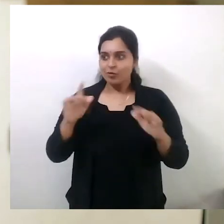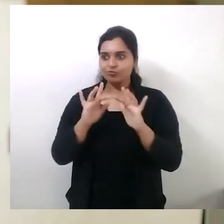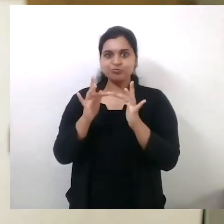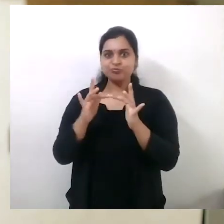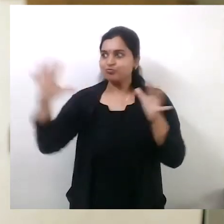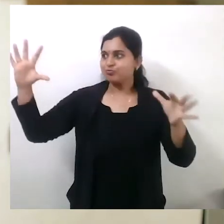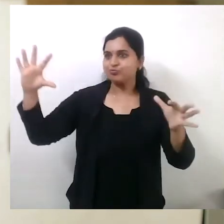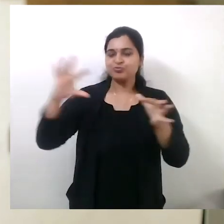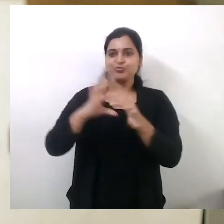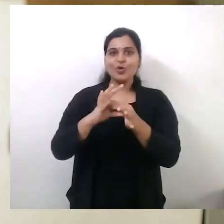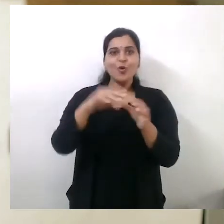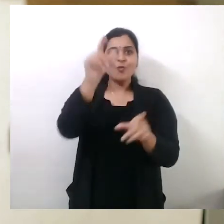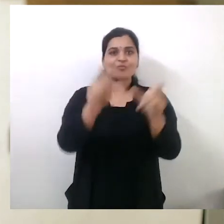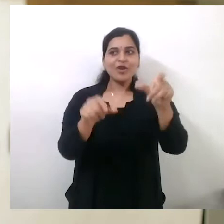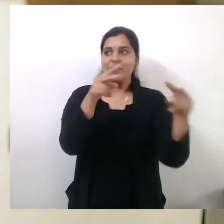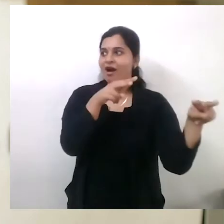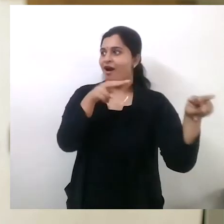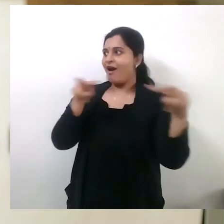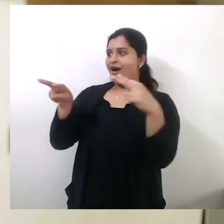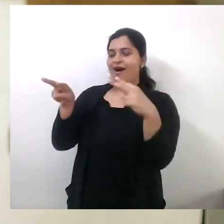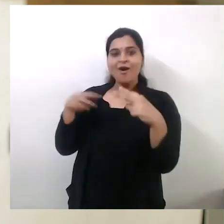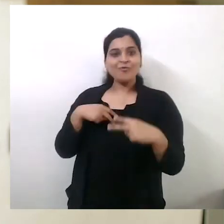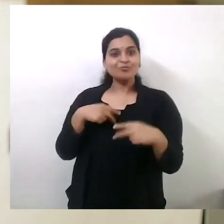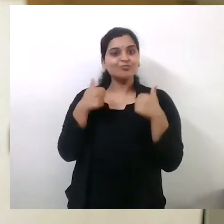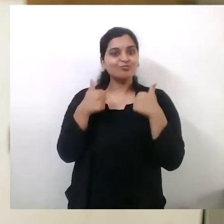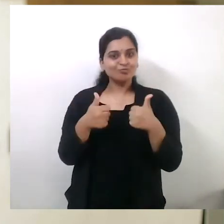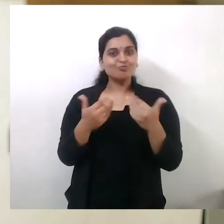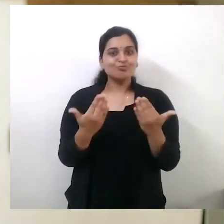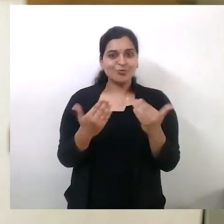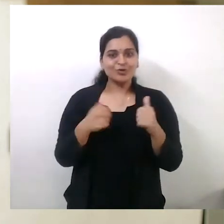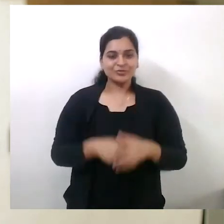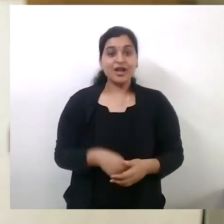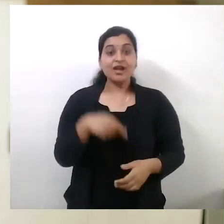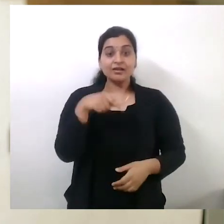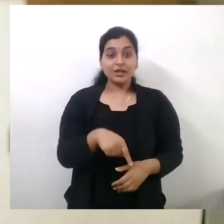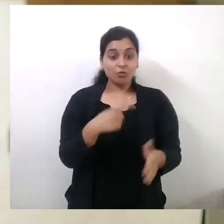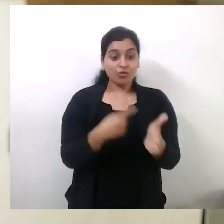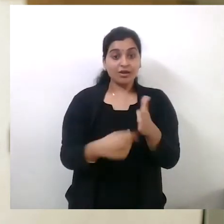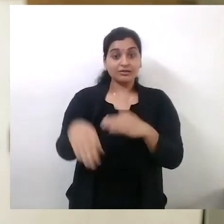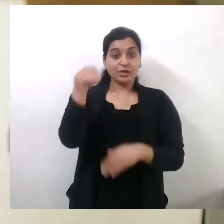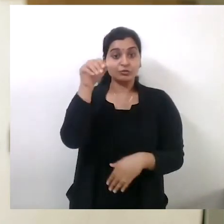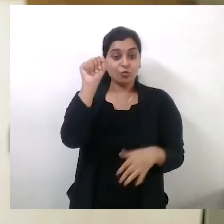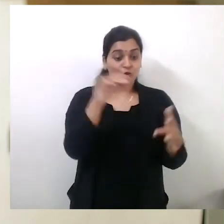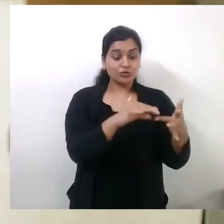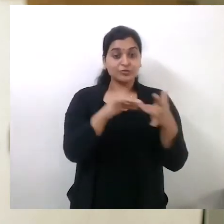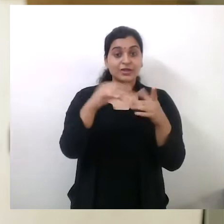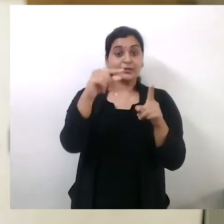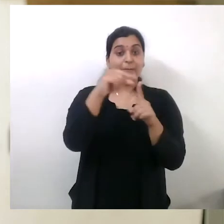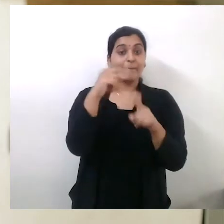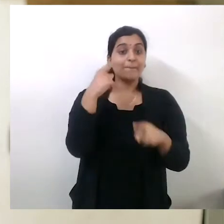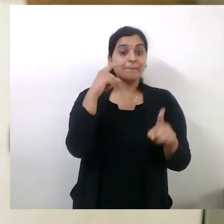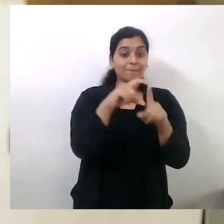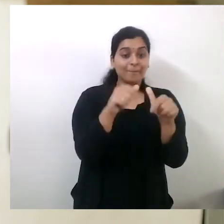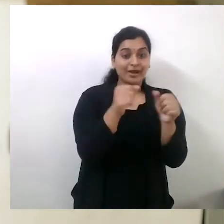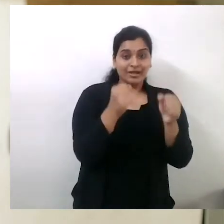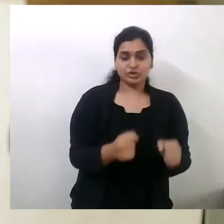to build bridges between people, collections, and institutions. On the surface, a Pida chair from Rajasthan and a Rietveld